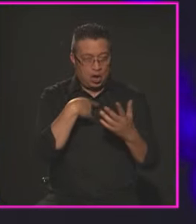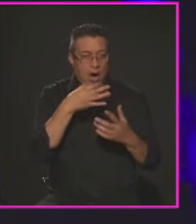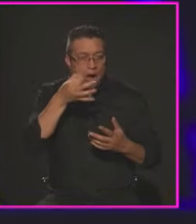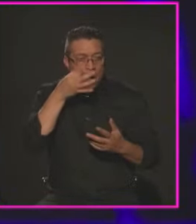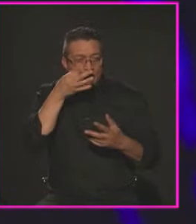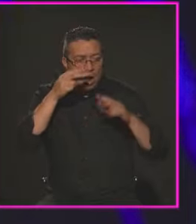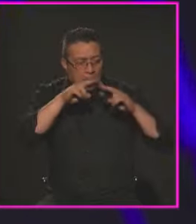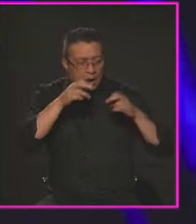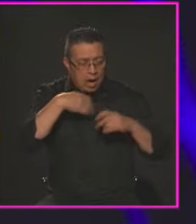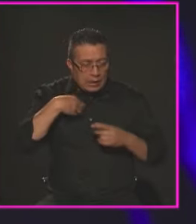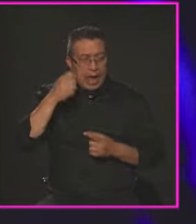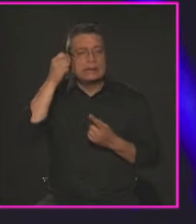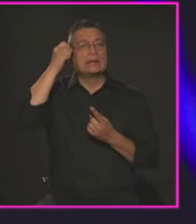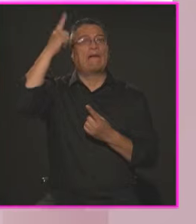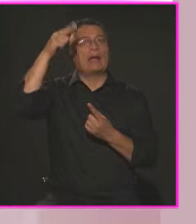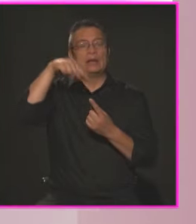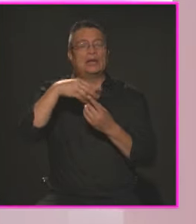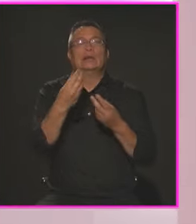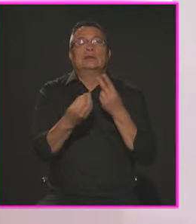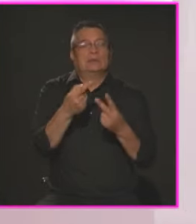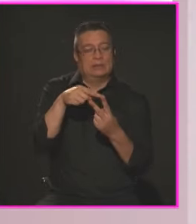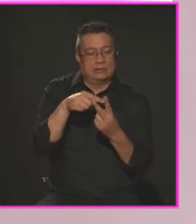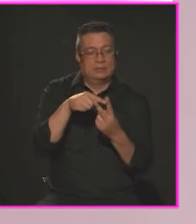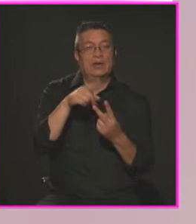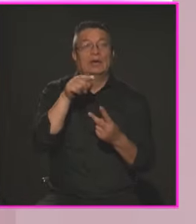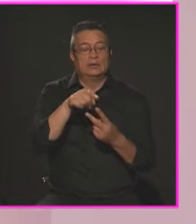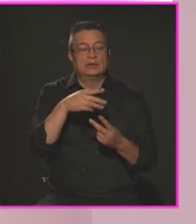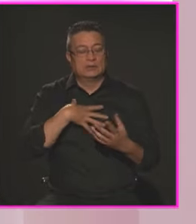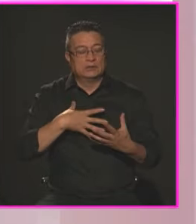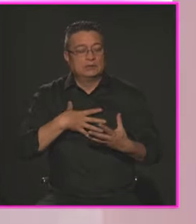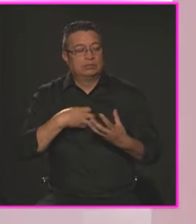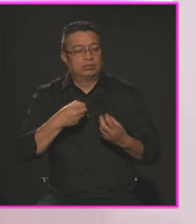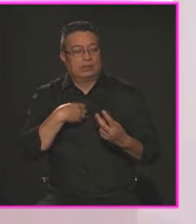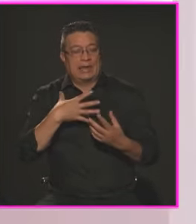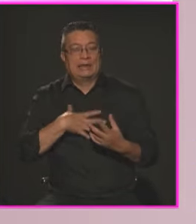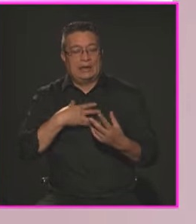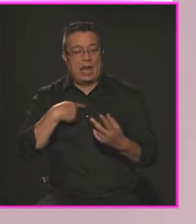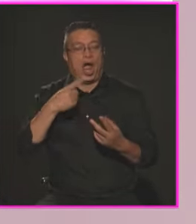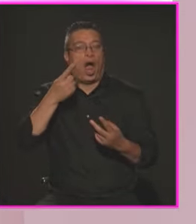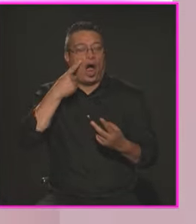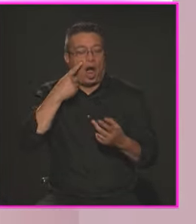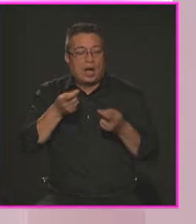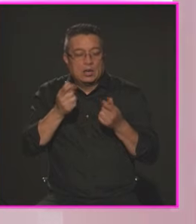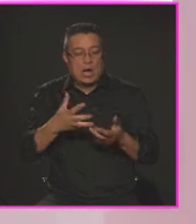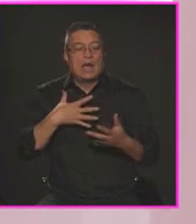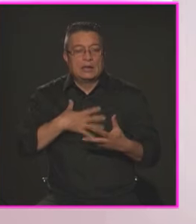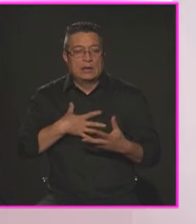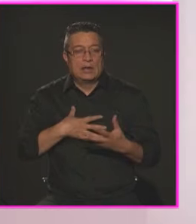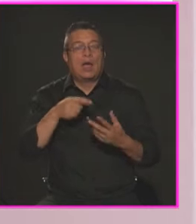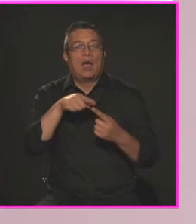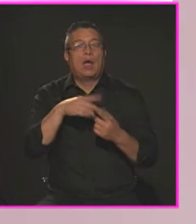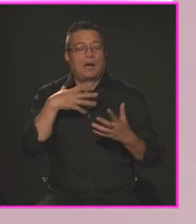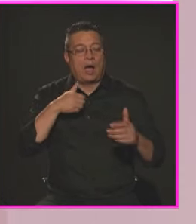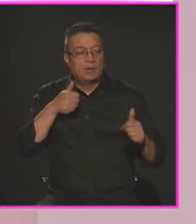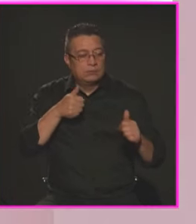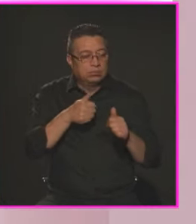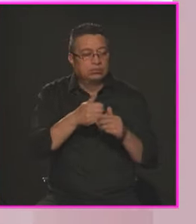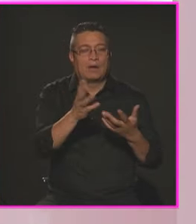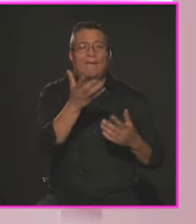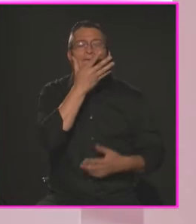nature. It's an aspiration to knowledge which is comparable to the aspiration to beauty, which is what we do when we do